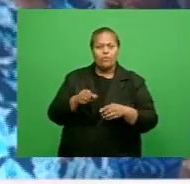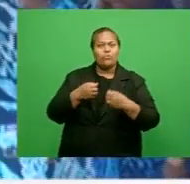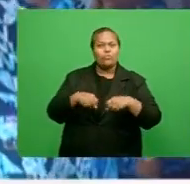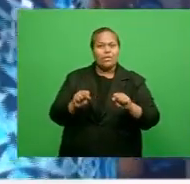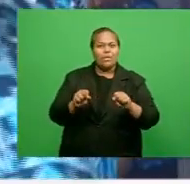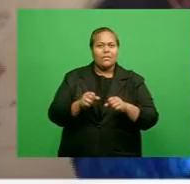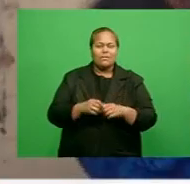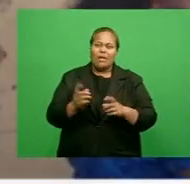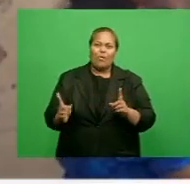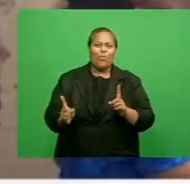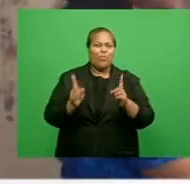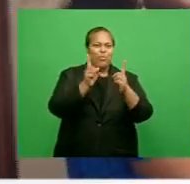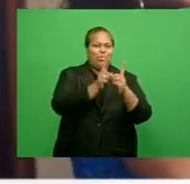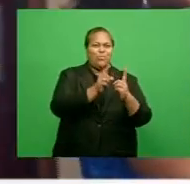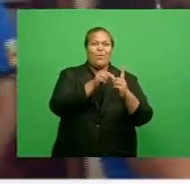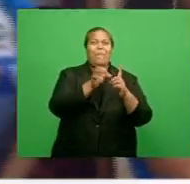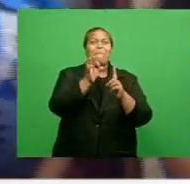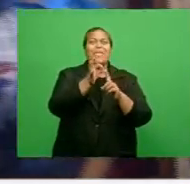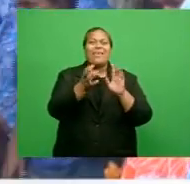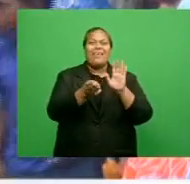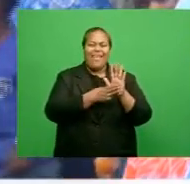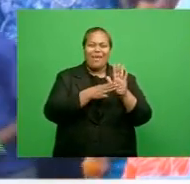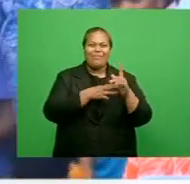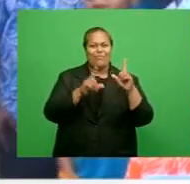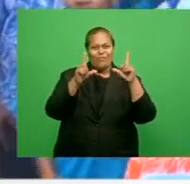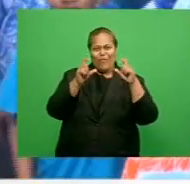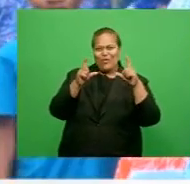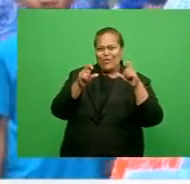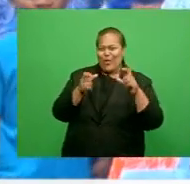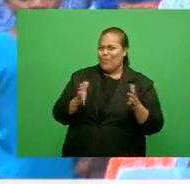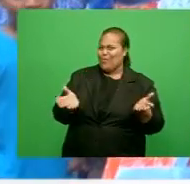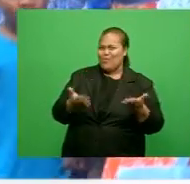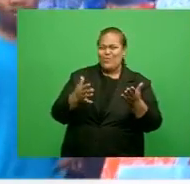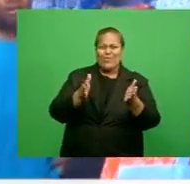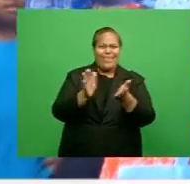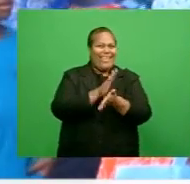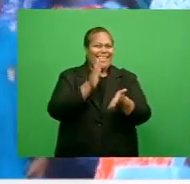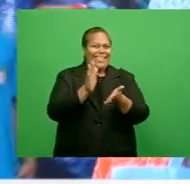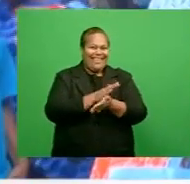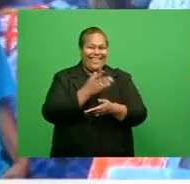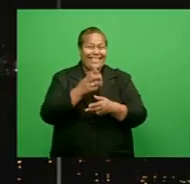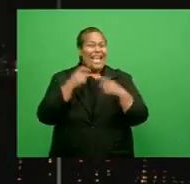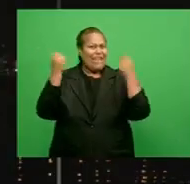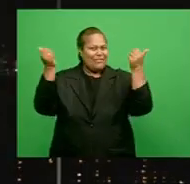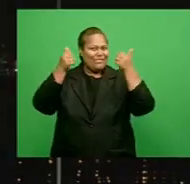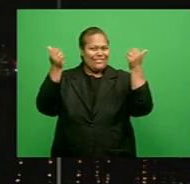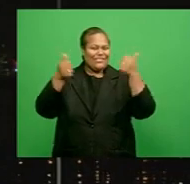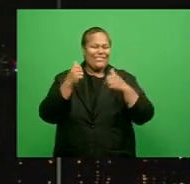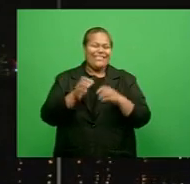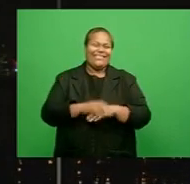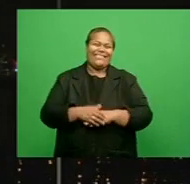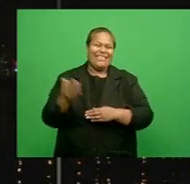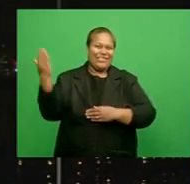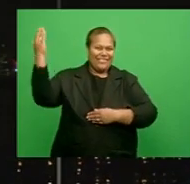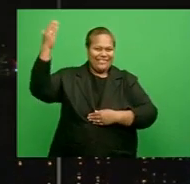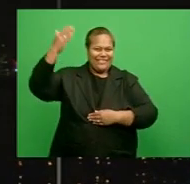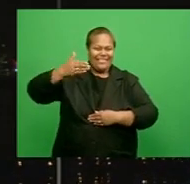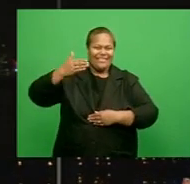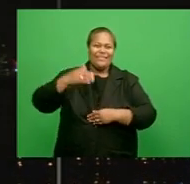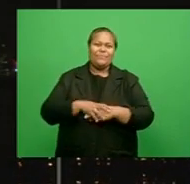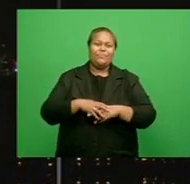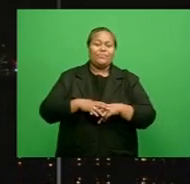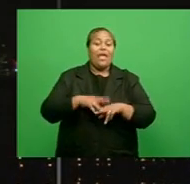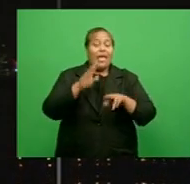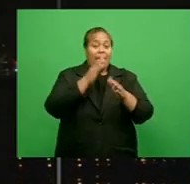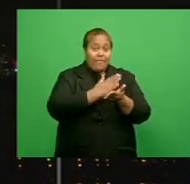photos, boosting the spirits of Fijians on the eve of the 50th independence anniversary. The Fiji National